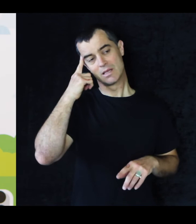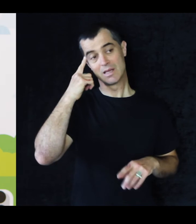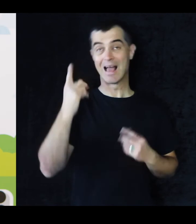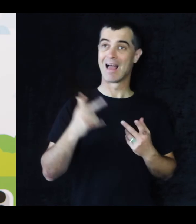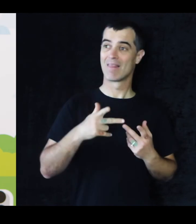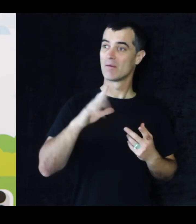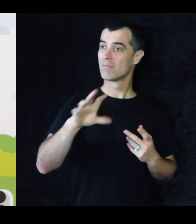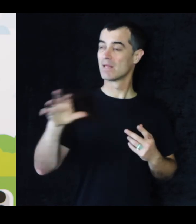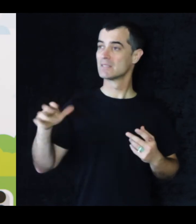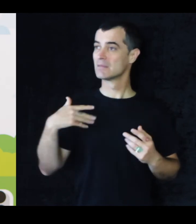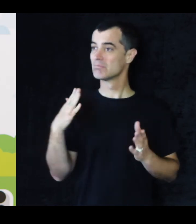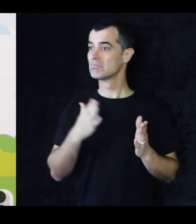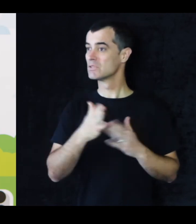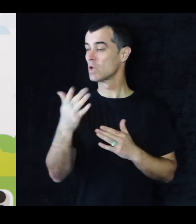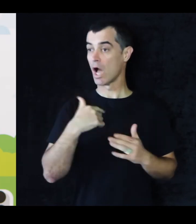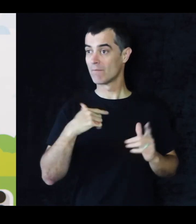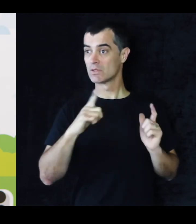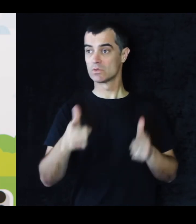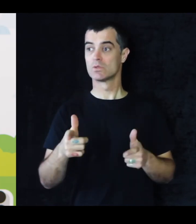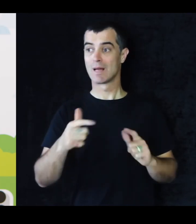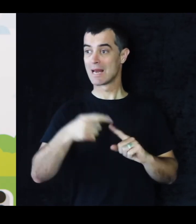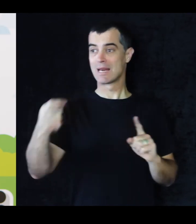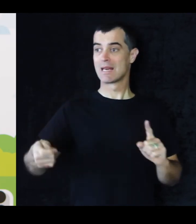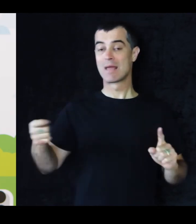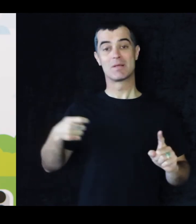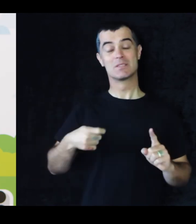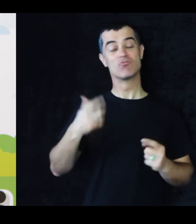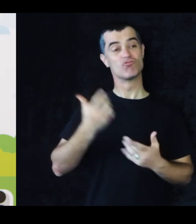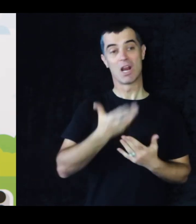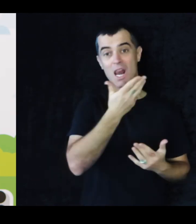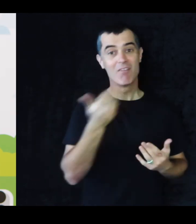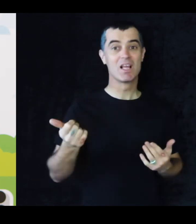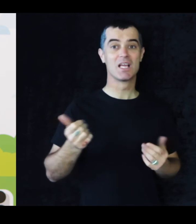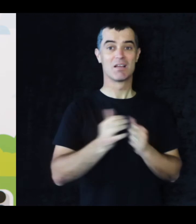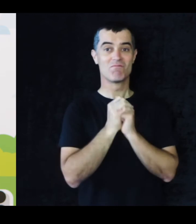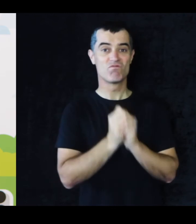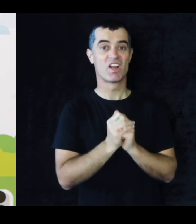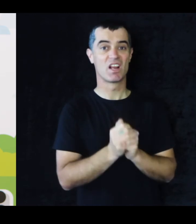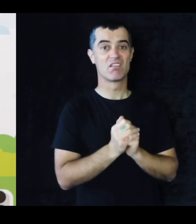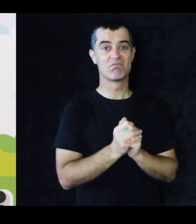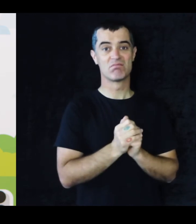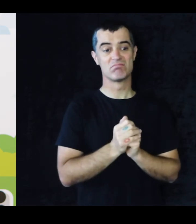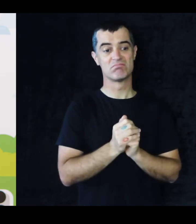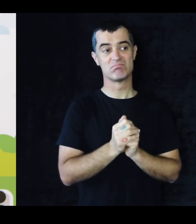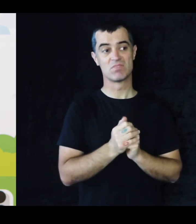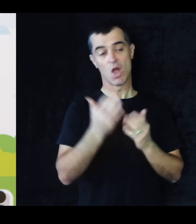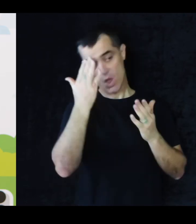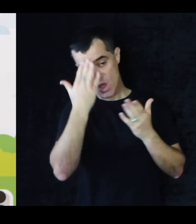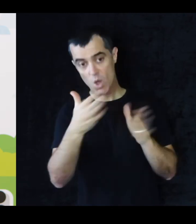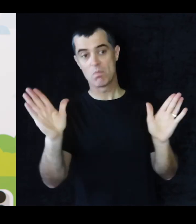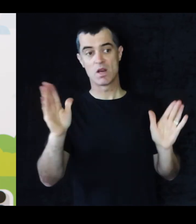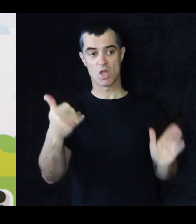I think every other place that we've been to, that I've been to, neighbours have been really lovely and friendly